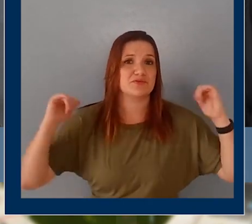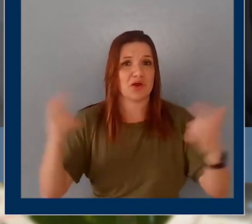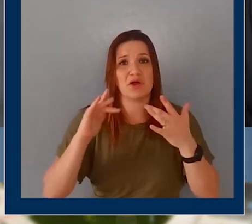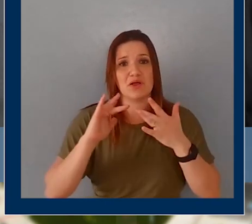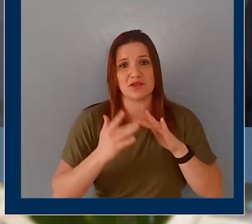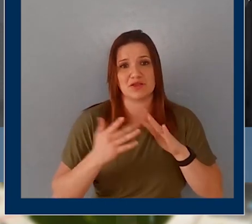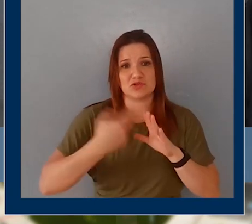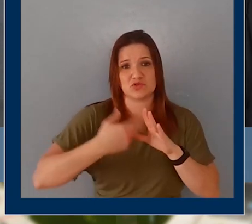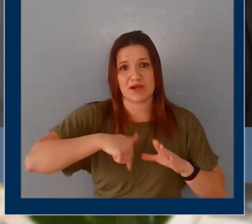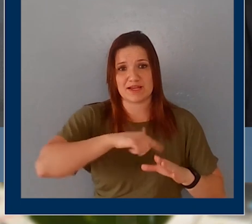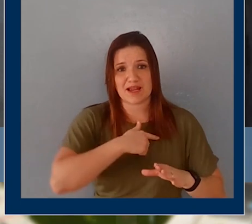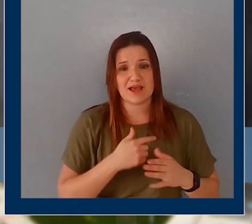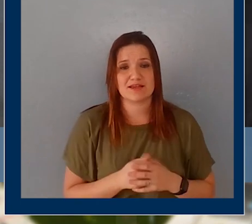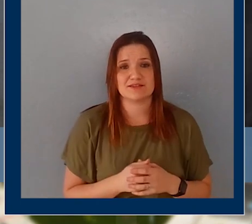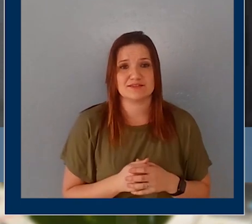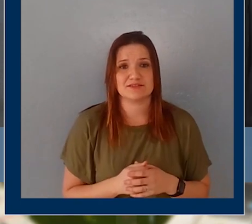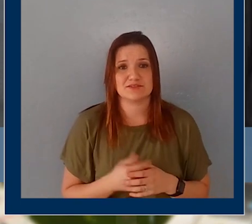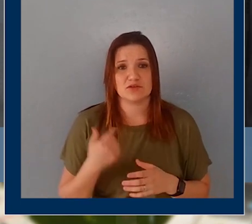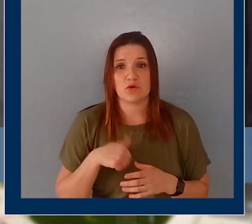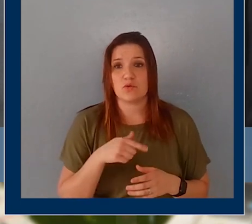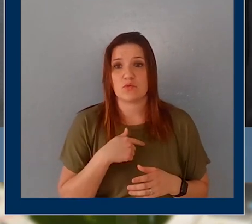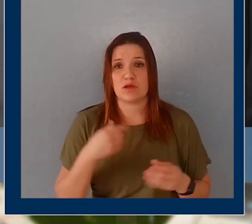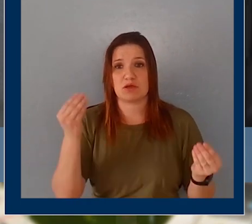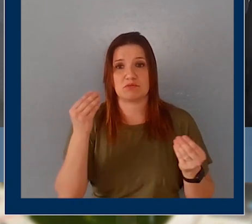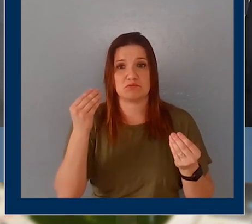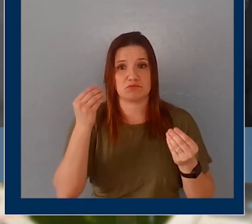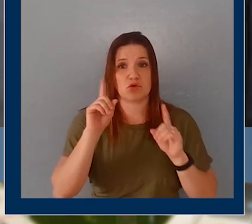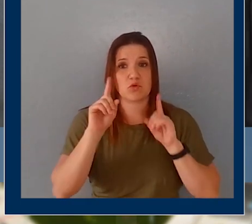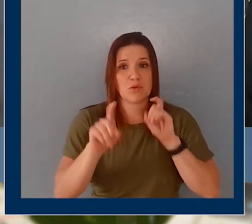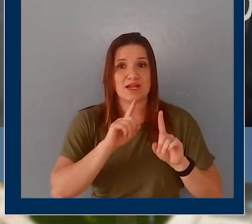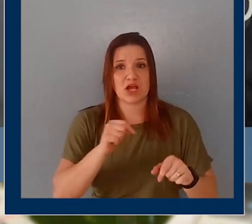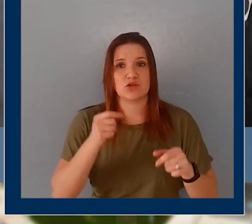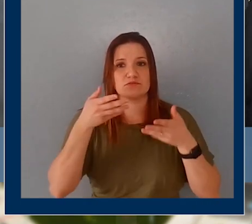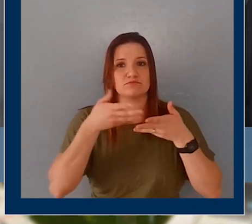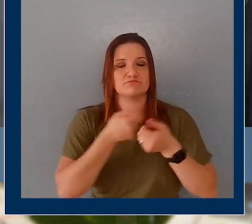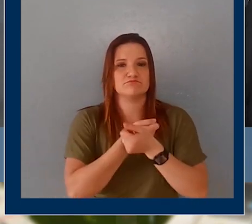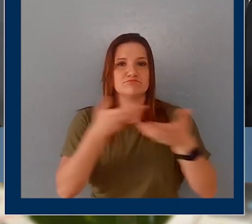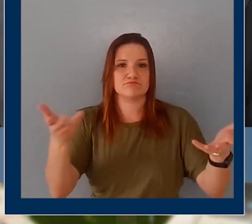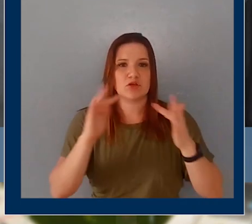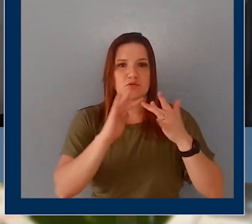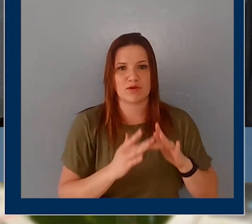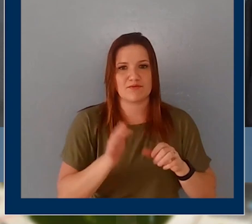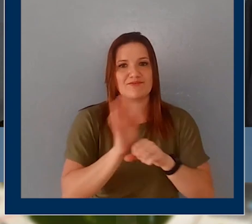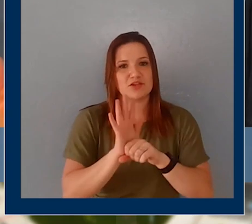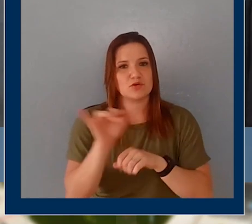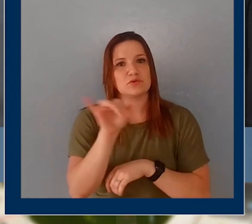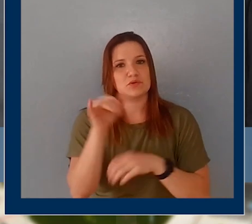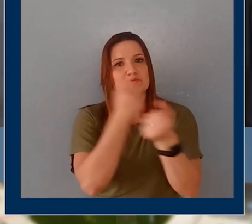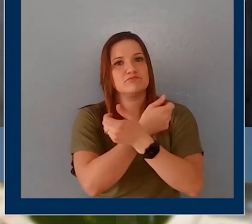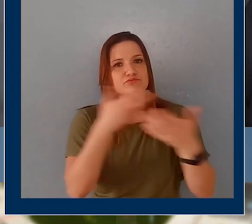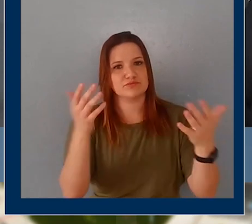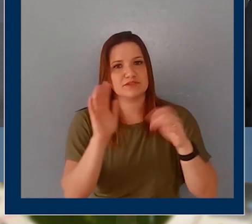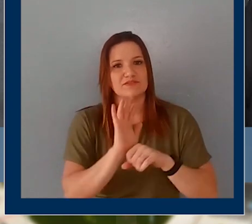with you. I'll be here from now on, every couple weeks. So you took a break. How dare you take a break? I